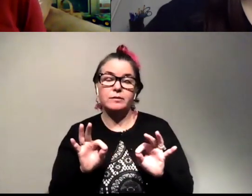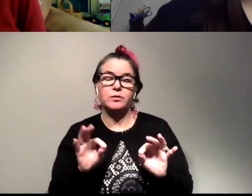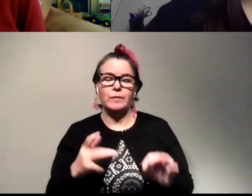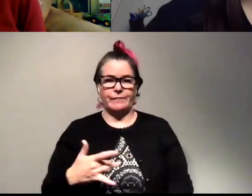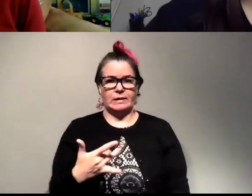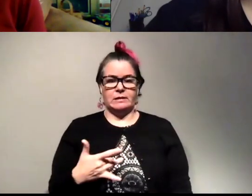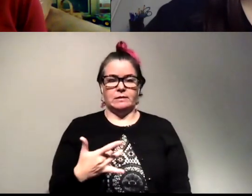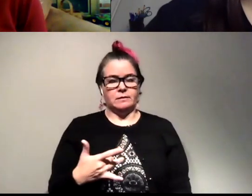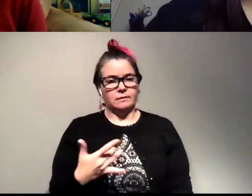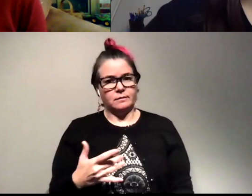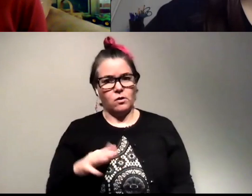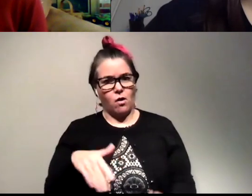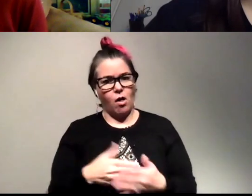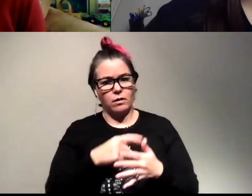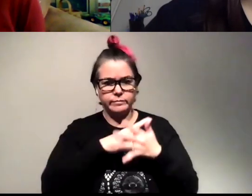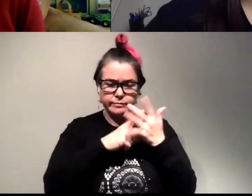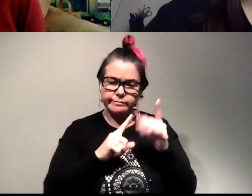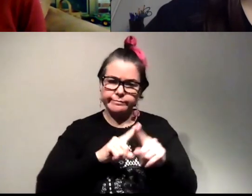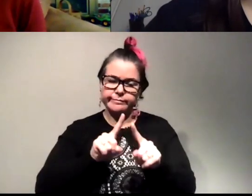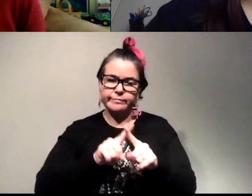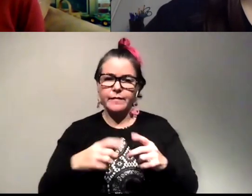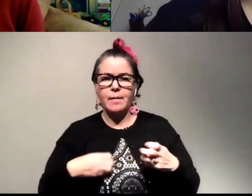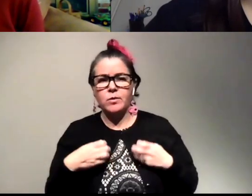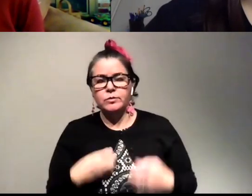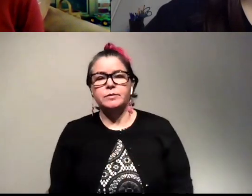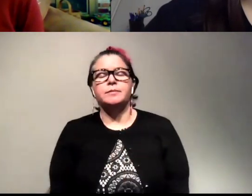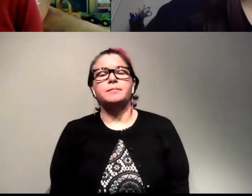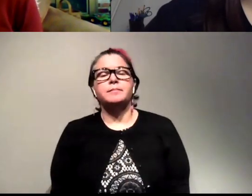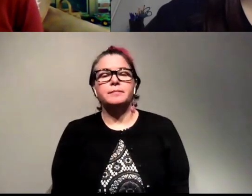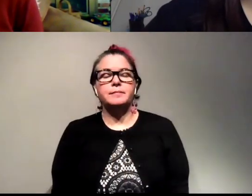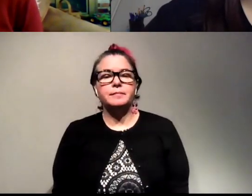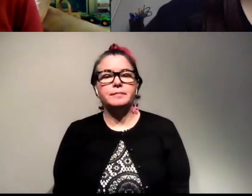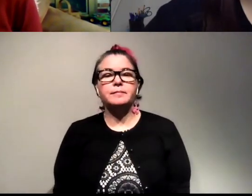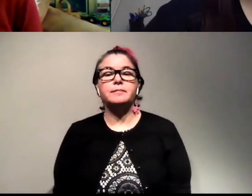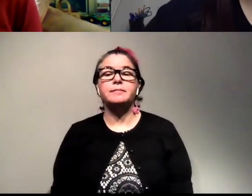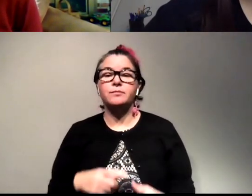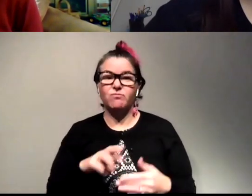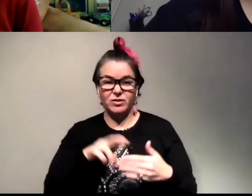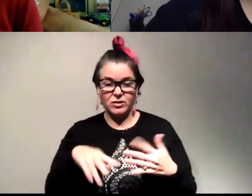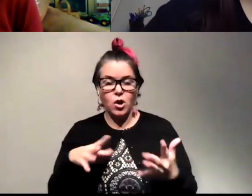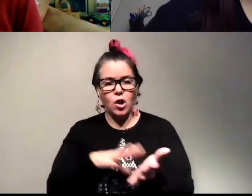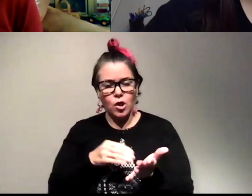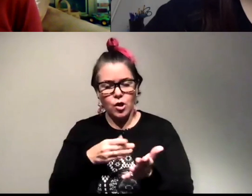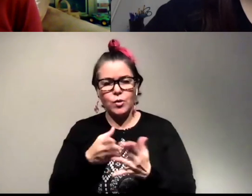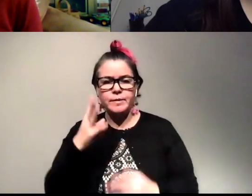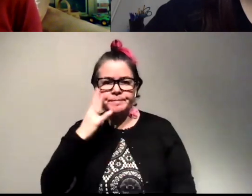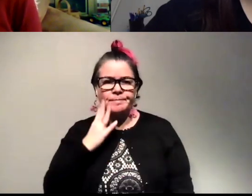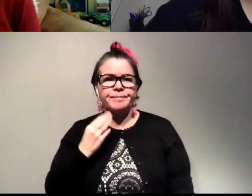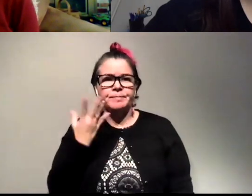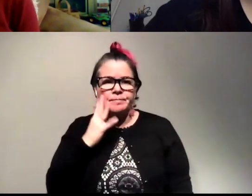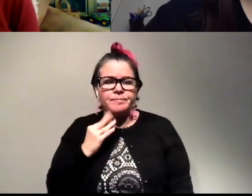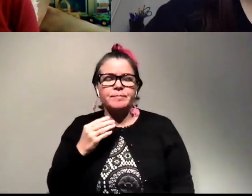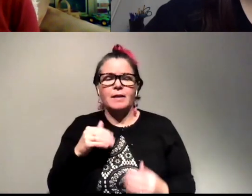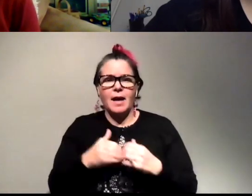feel all of these emotions, and hopefully we can learn through experiencing those emotions how